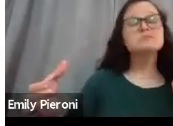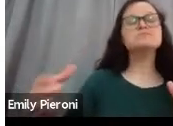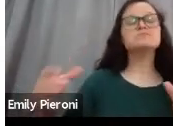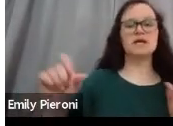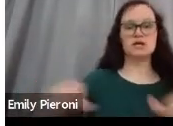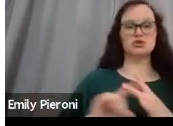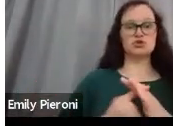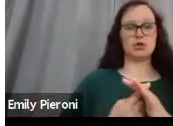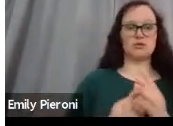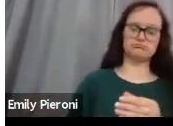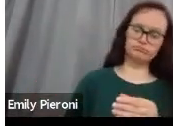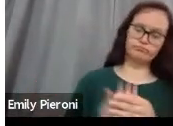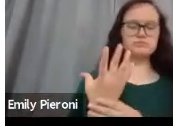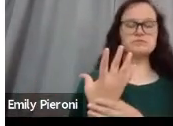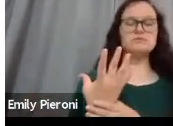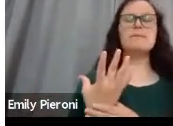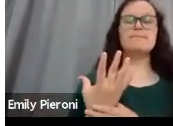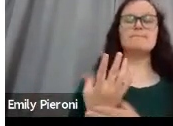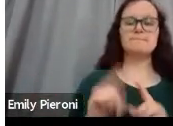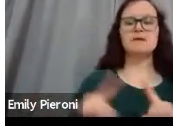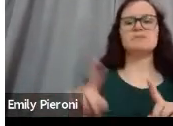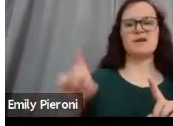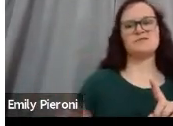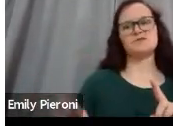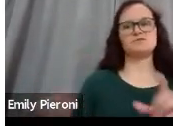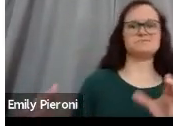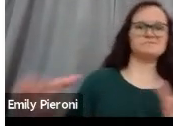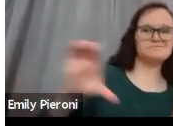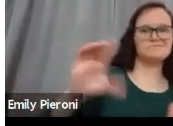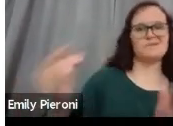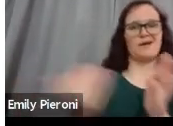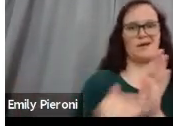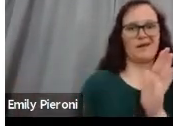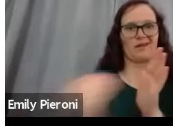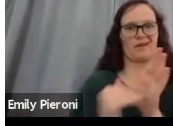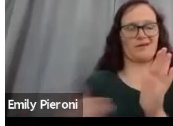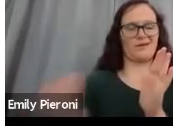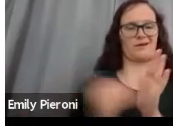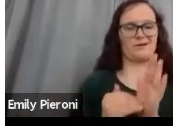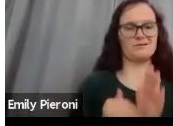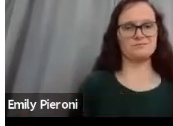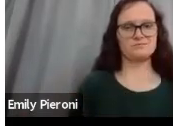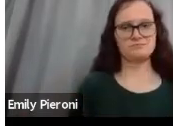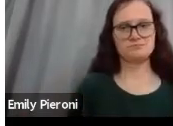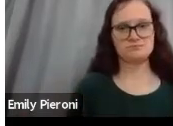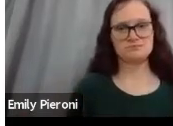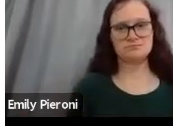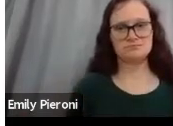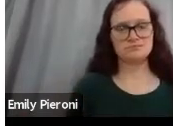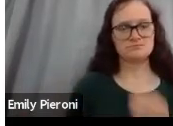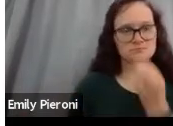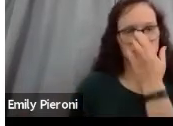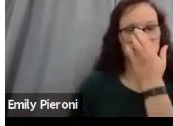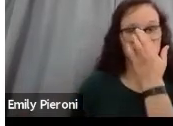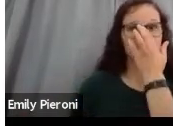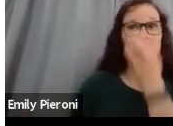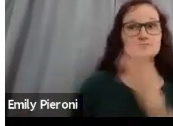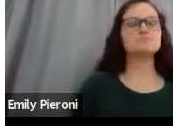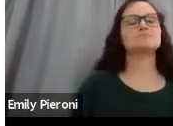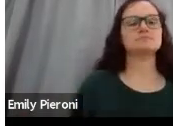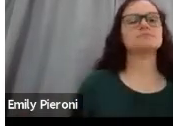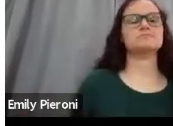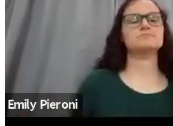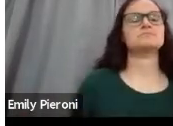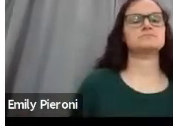new plantations, new established plantations. So we also did observe that we did have